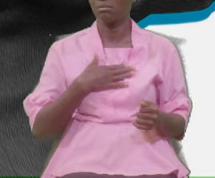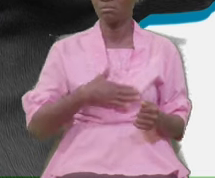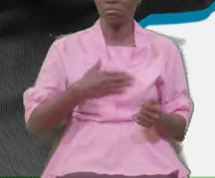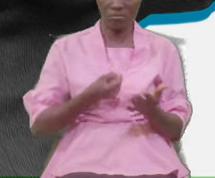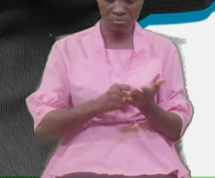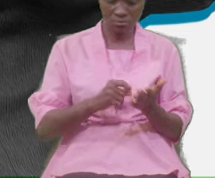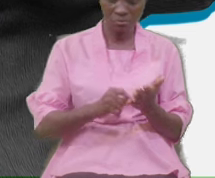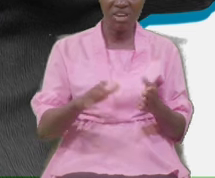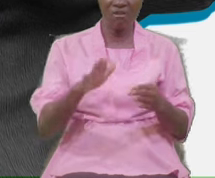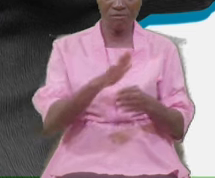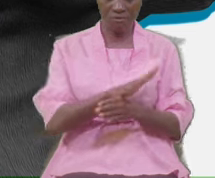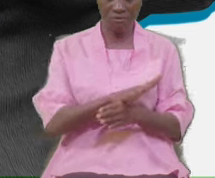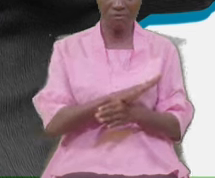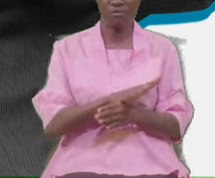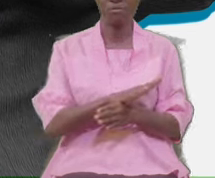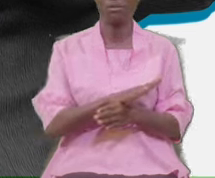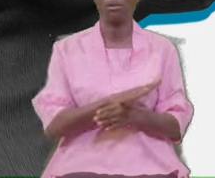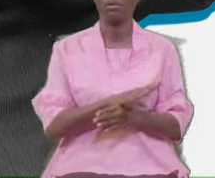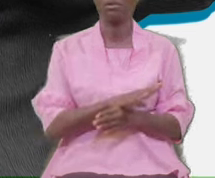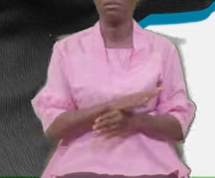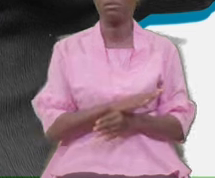in touch with you after this